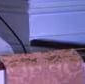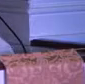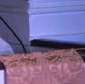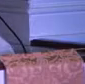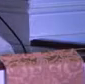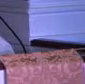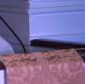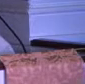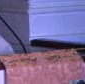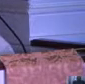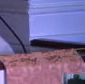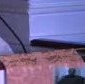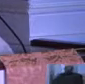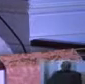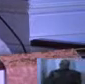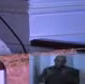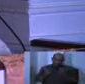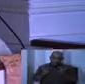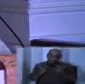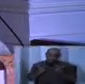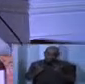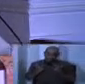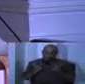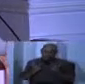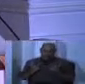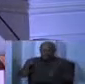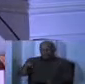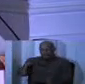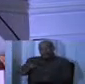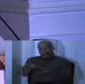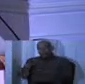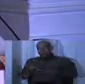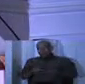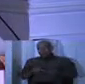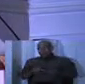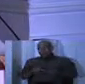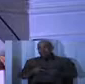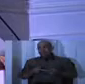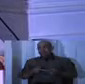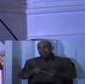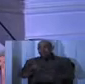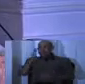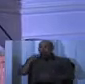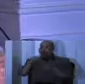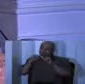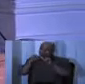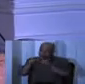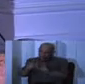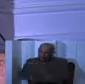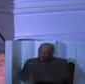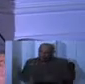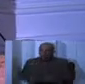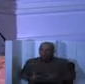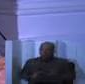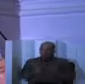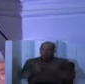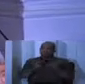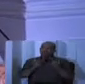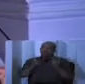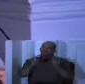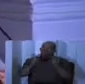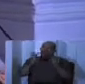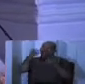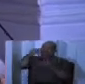live God. Is fully alive in this place. That's right. And will continue to live as we live